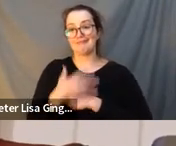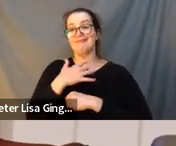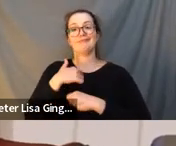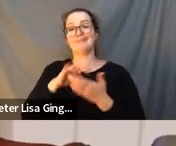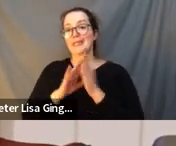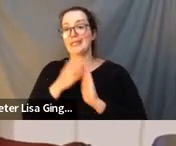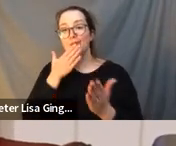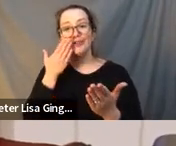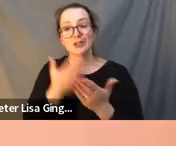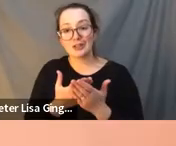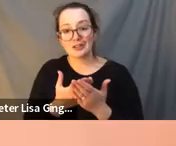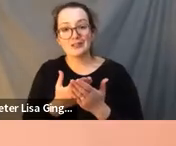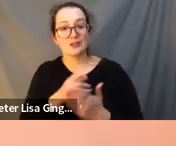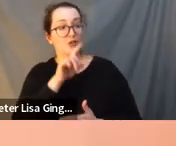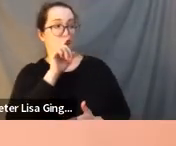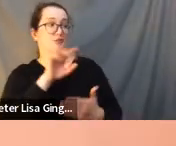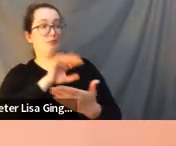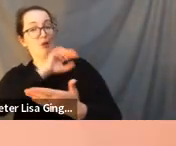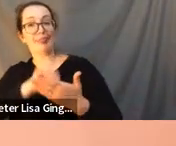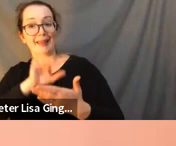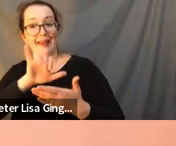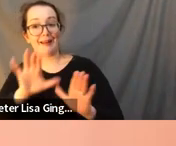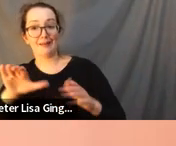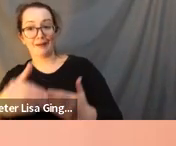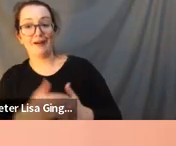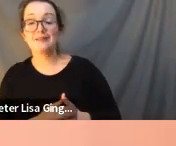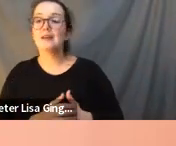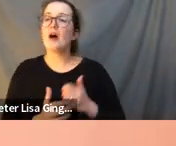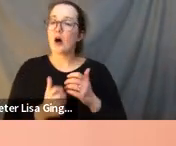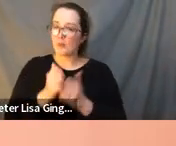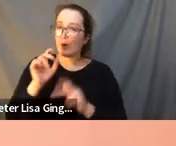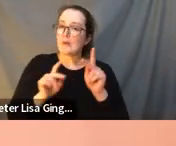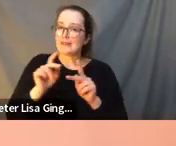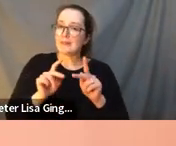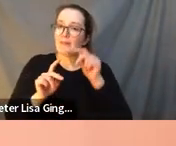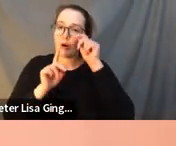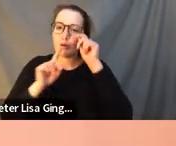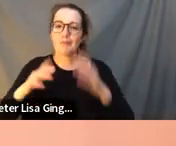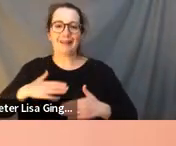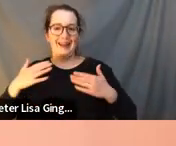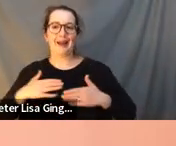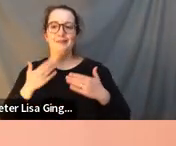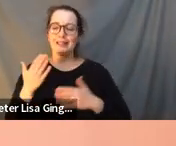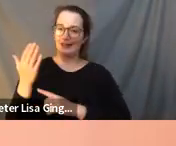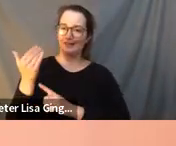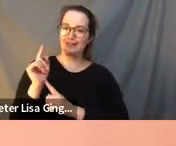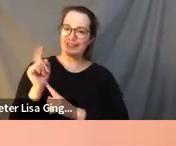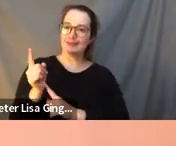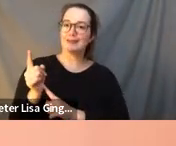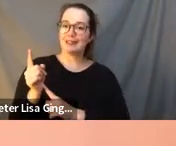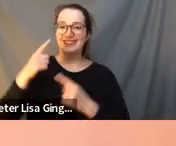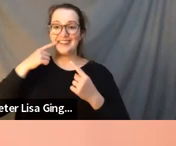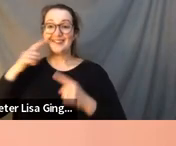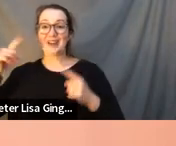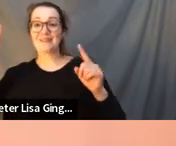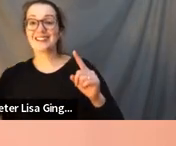Put that on the box. Most people would be glad to get 15 minutes of fame much less 15 minutes of practice, and Zach